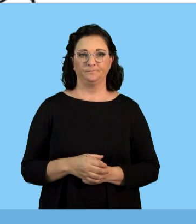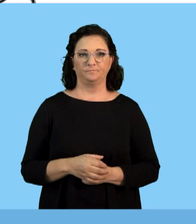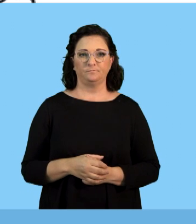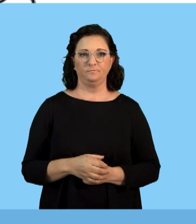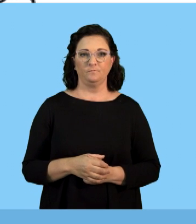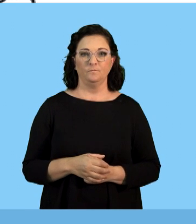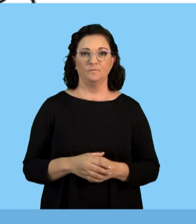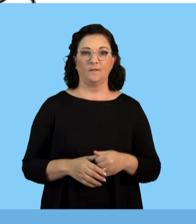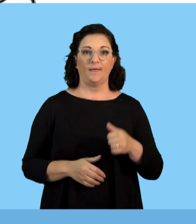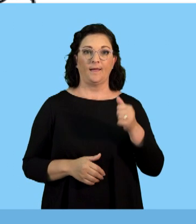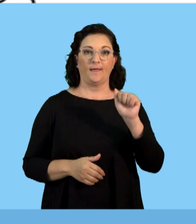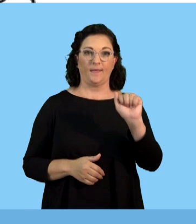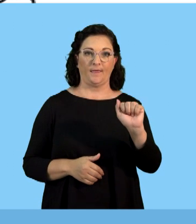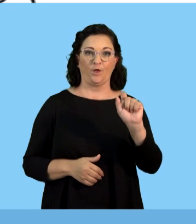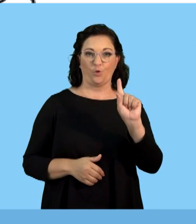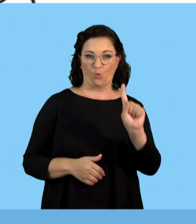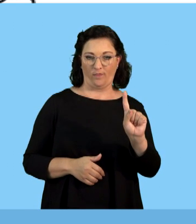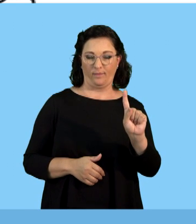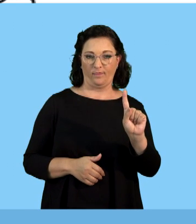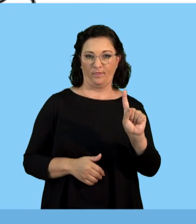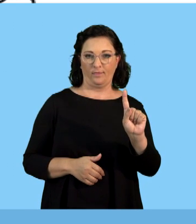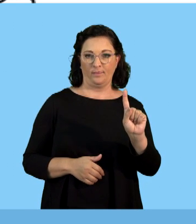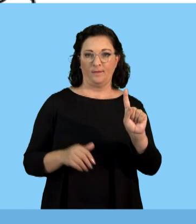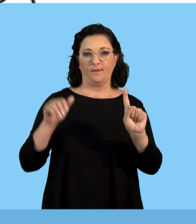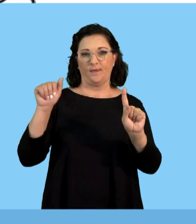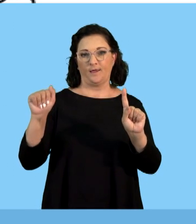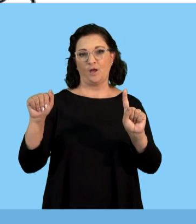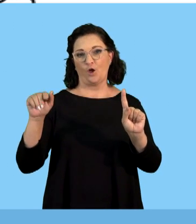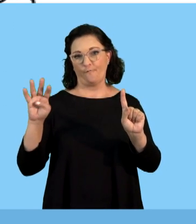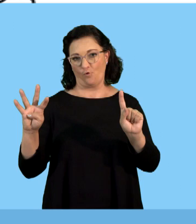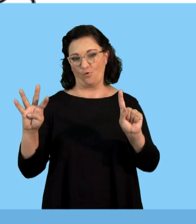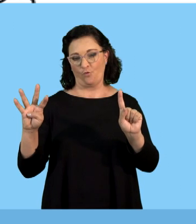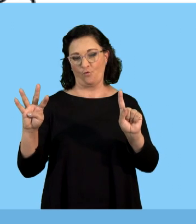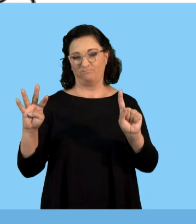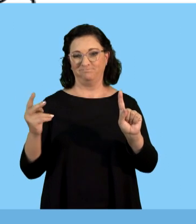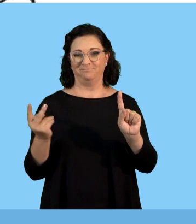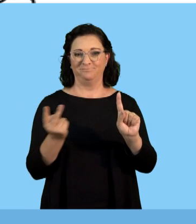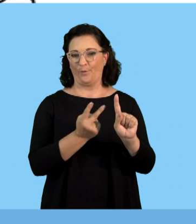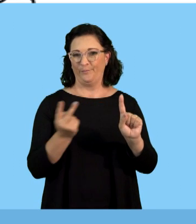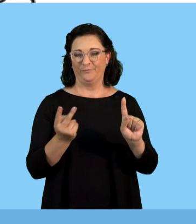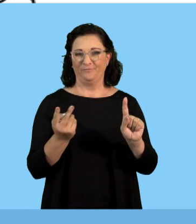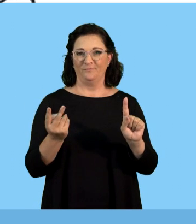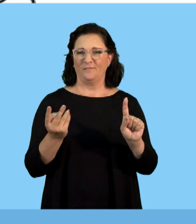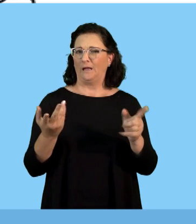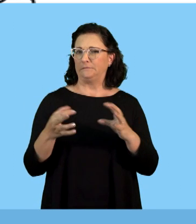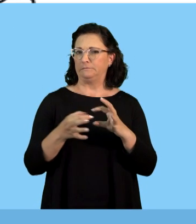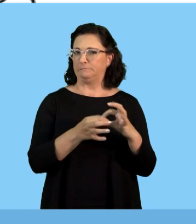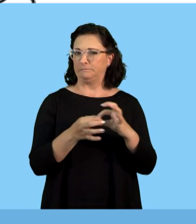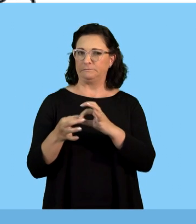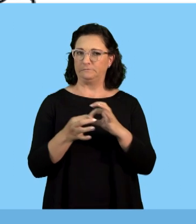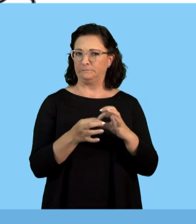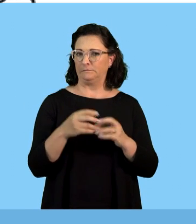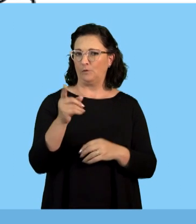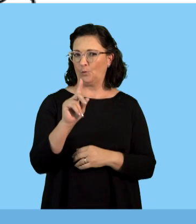now we need to look at A1 and A4. This is our A1 and that's our A4. Question is, what is